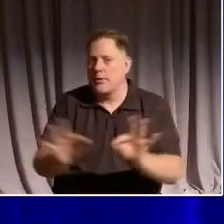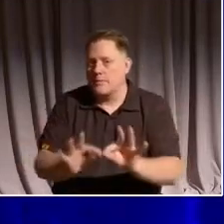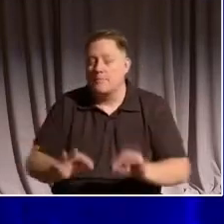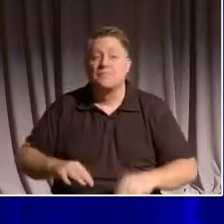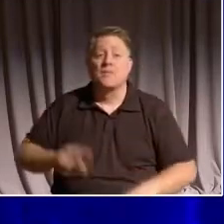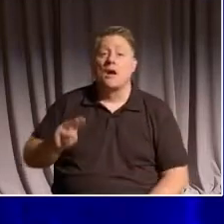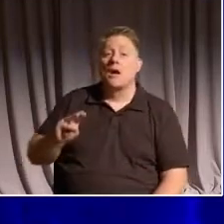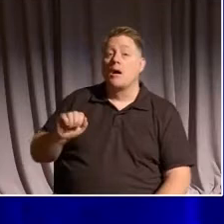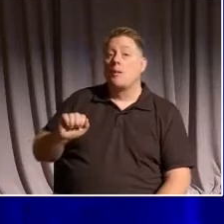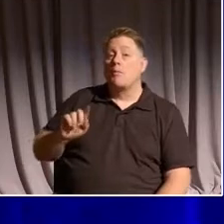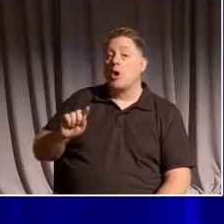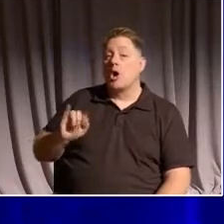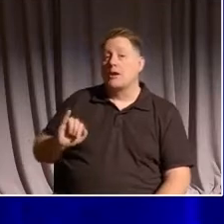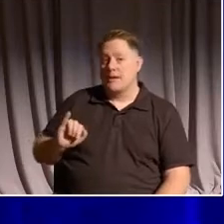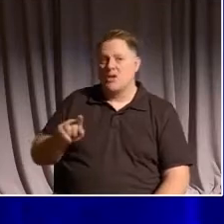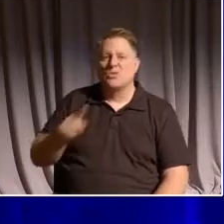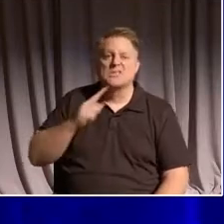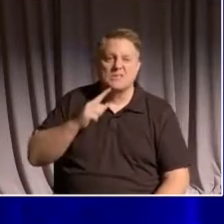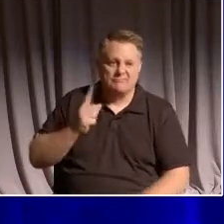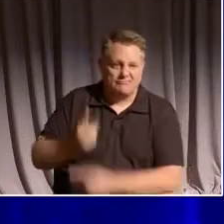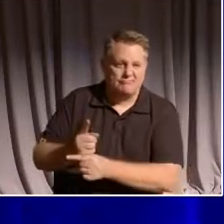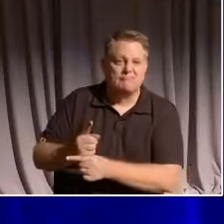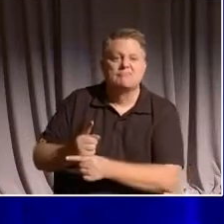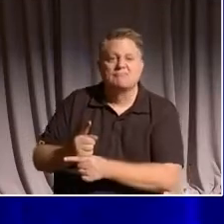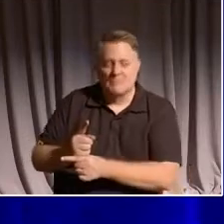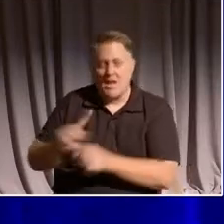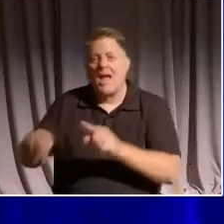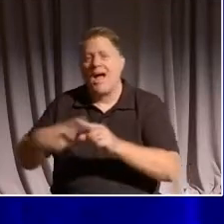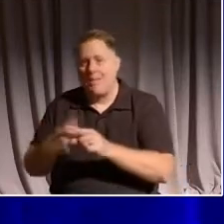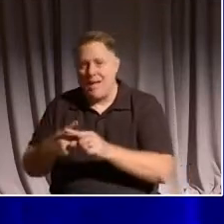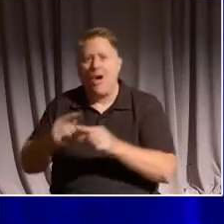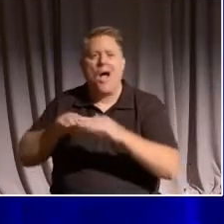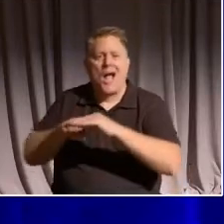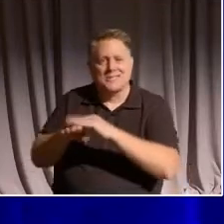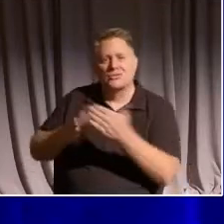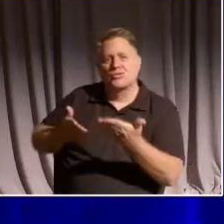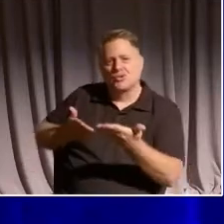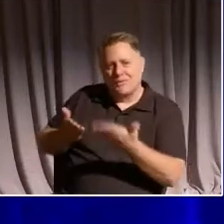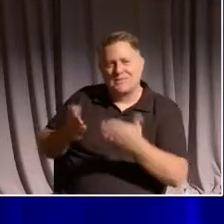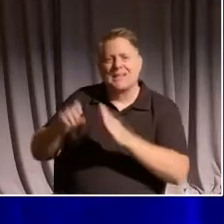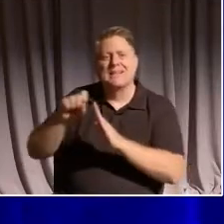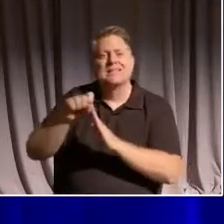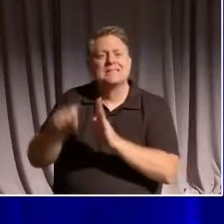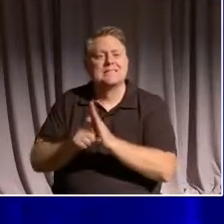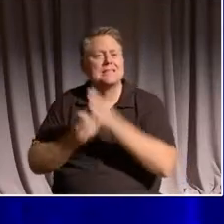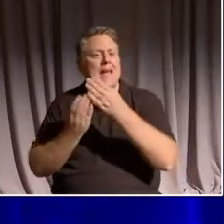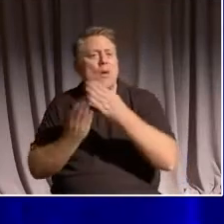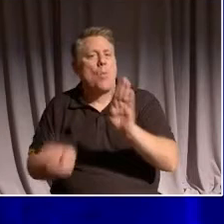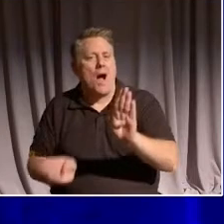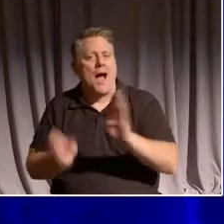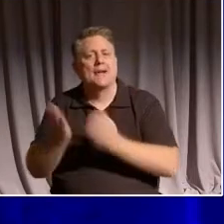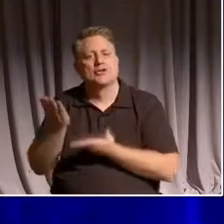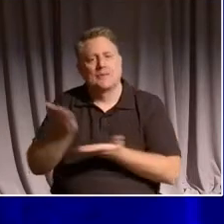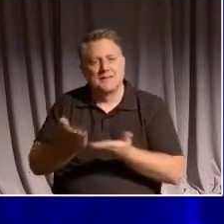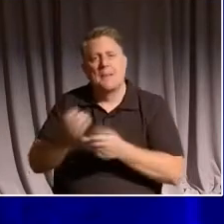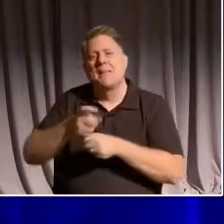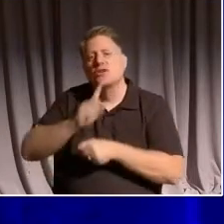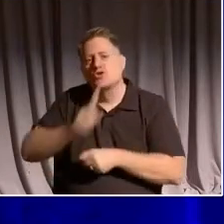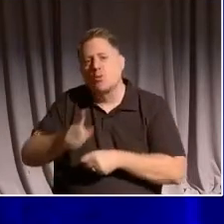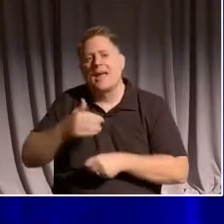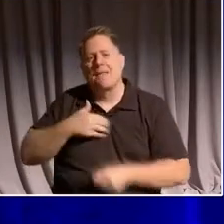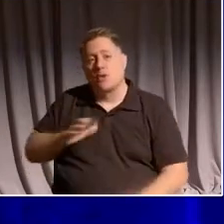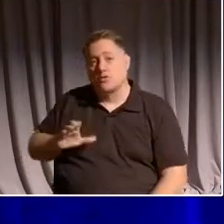also, Marty, as you said, thinking about access to services and statewide access and ensuring that we have those